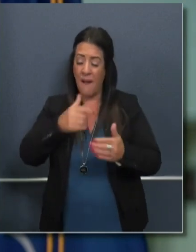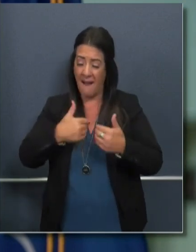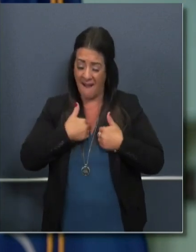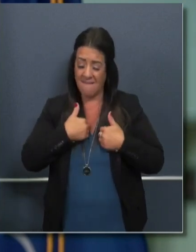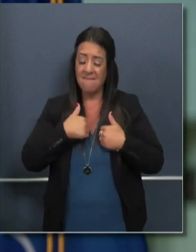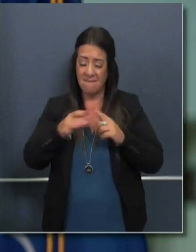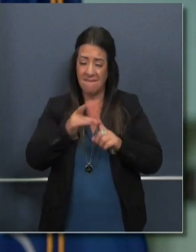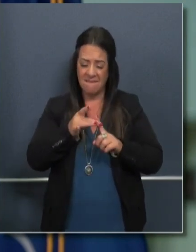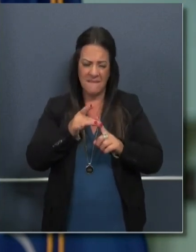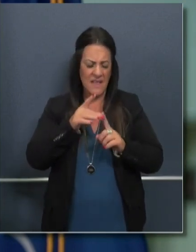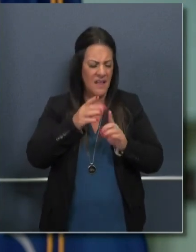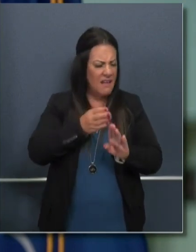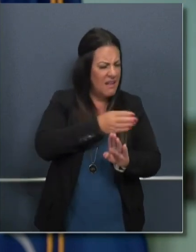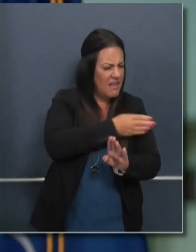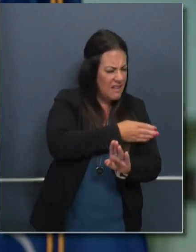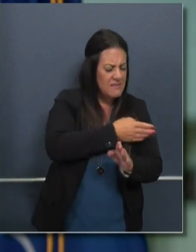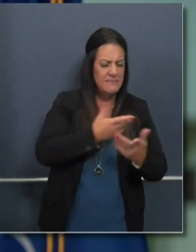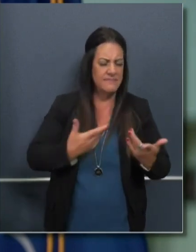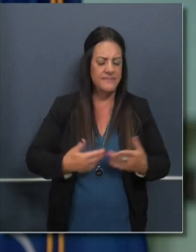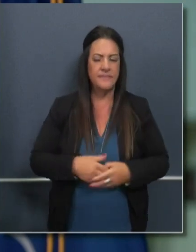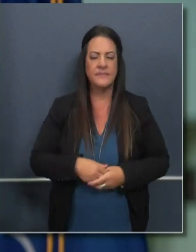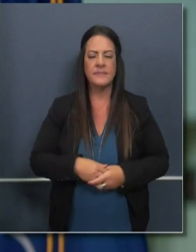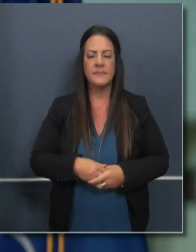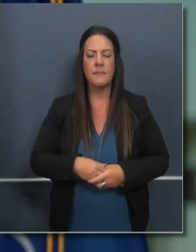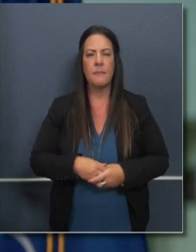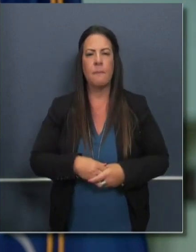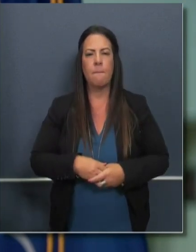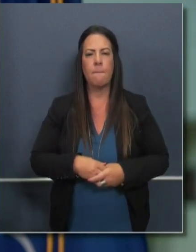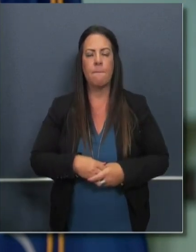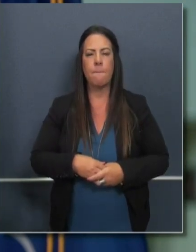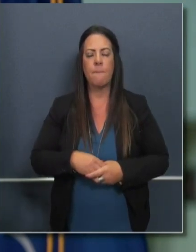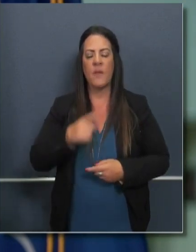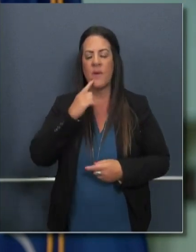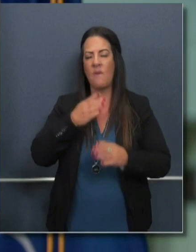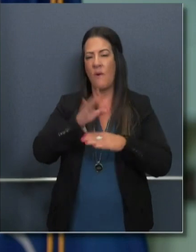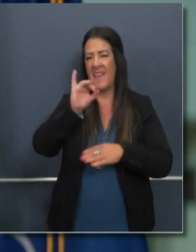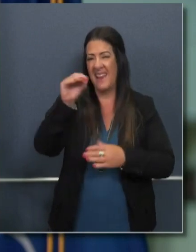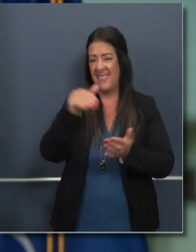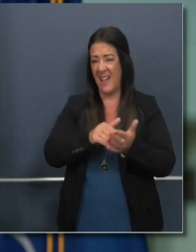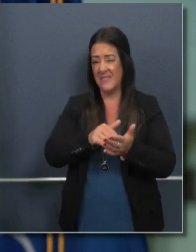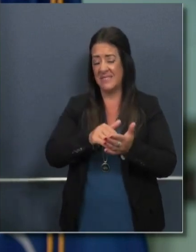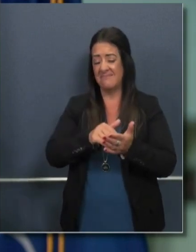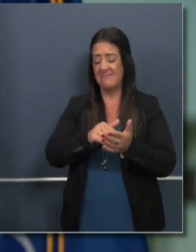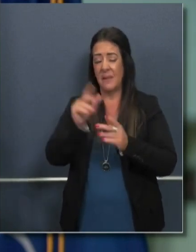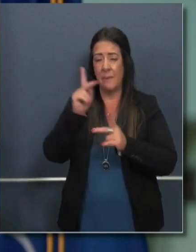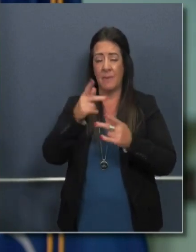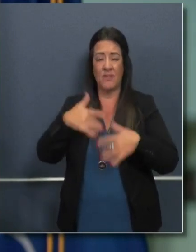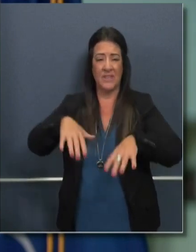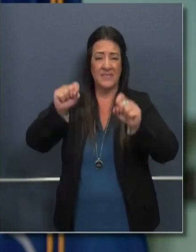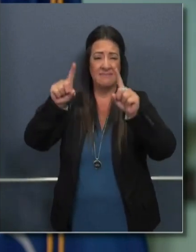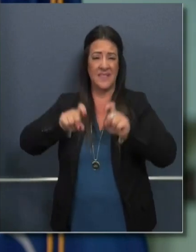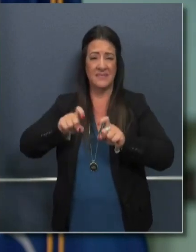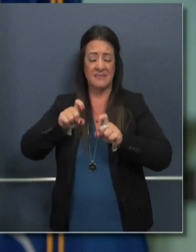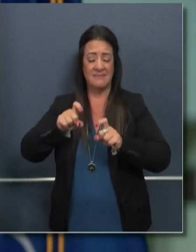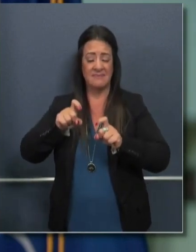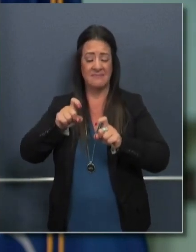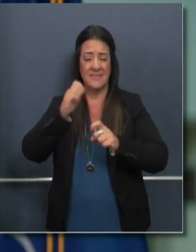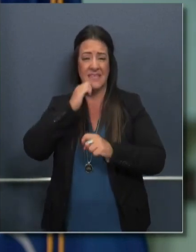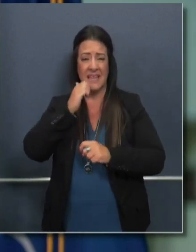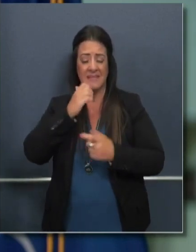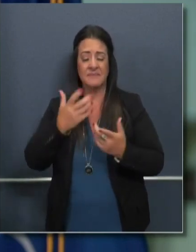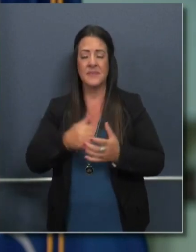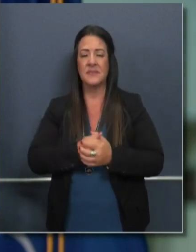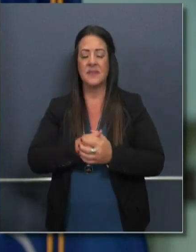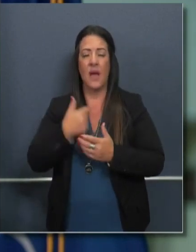averaged 88,000 tests a day. I don't know many states that can lay claim to that. We have a responsibility to do more. I want to make that clear.